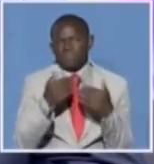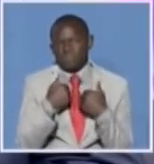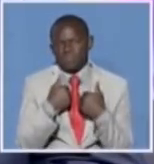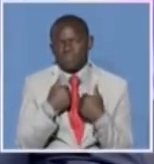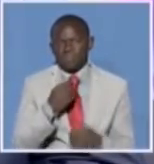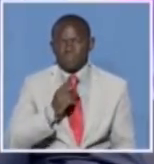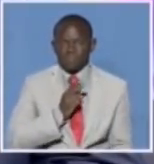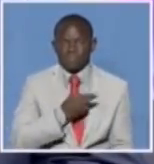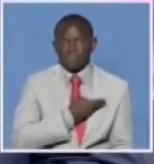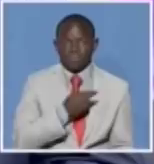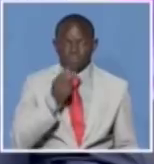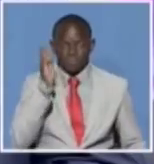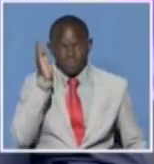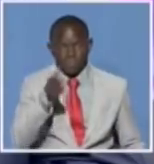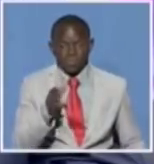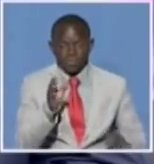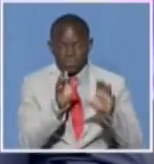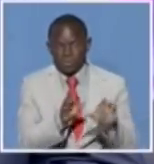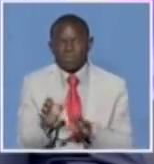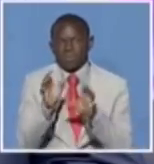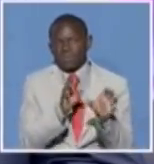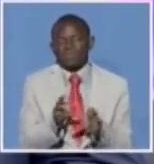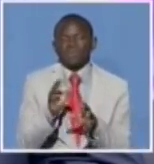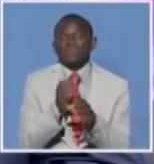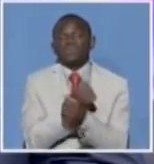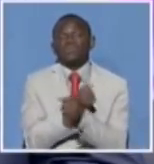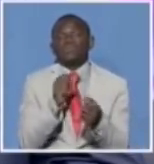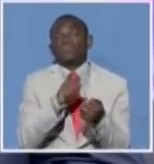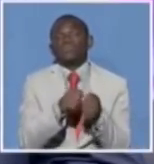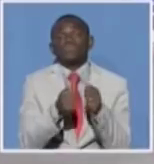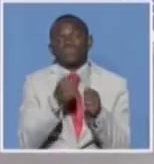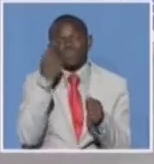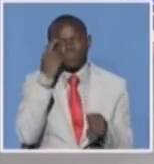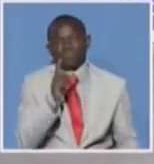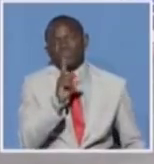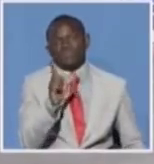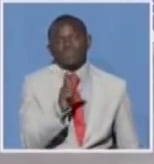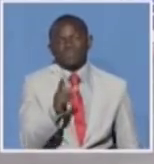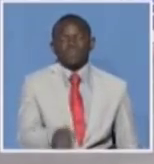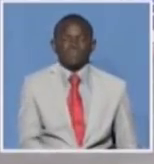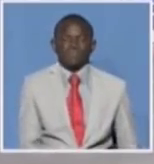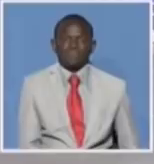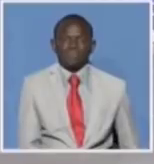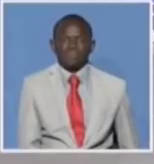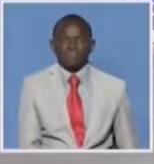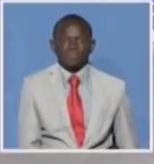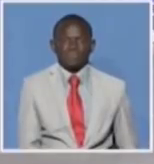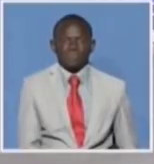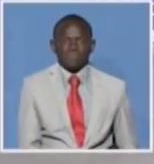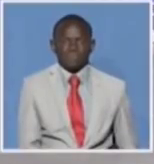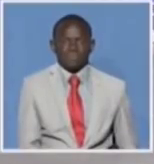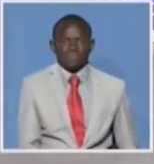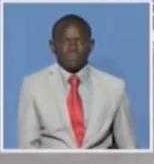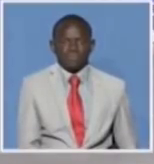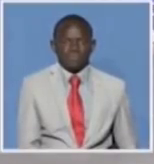However, the culprits will be brought to book. I want you to, you're speaking about giving confidence. I want you to